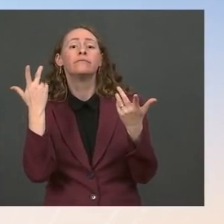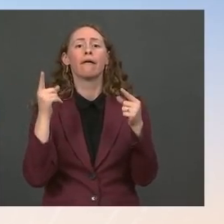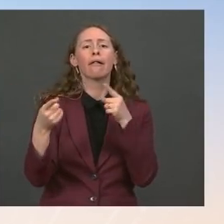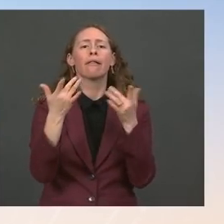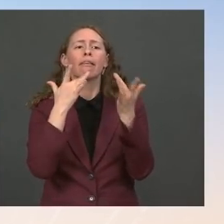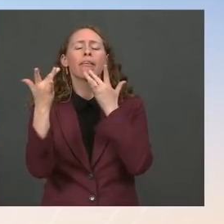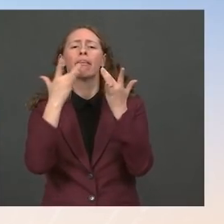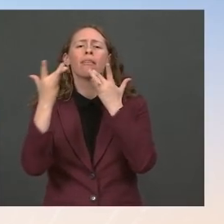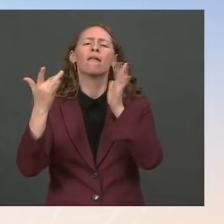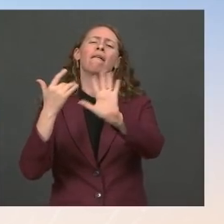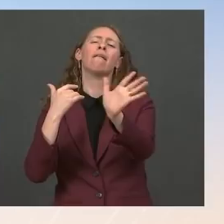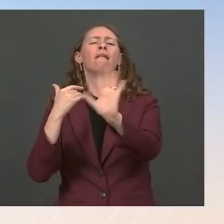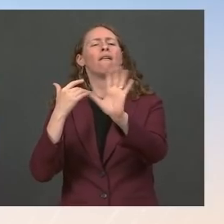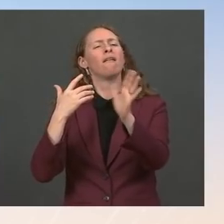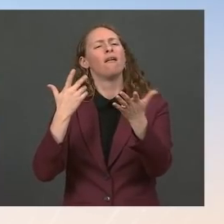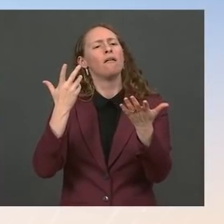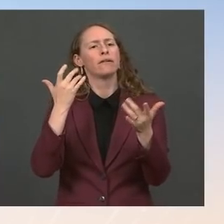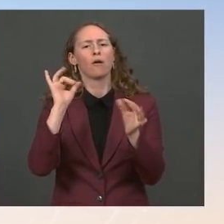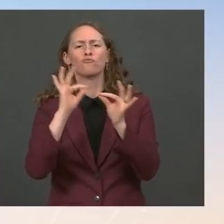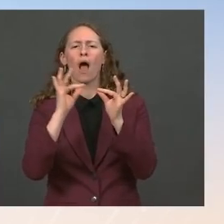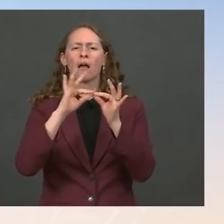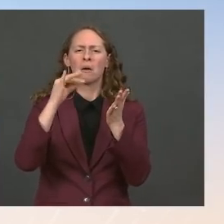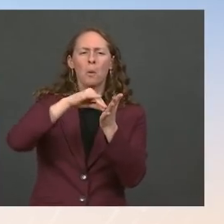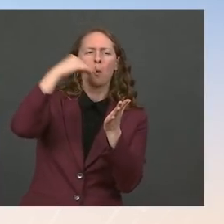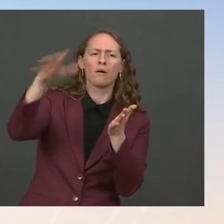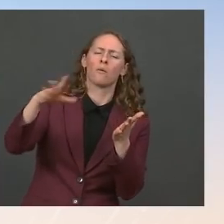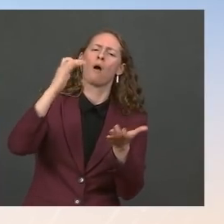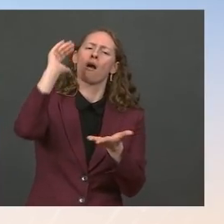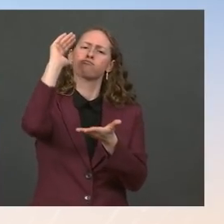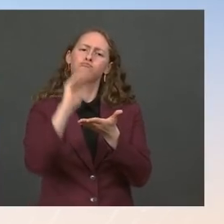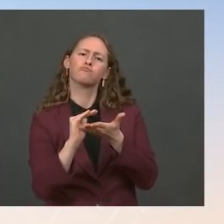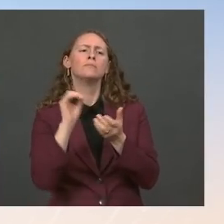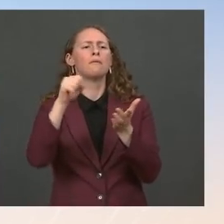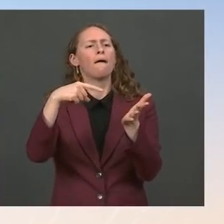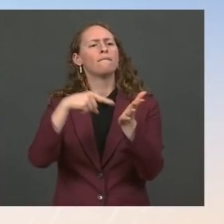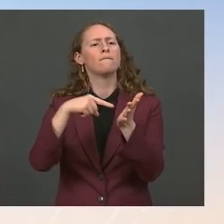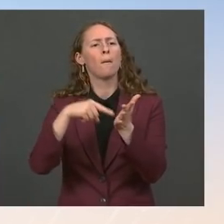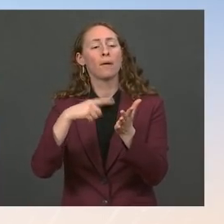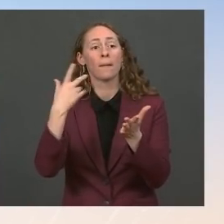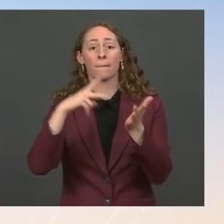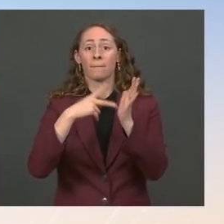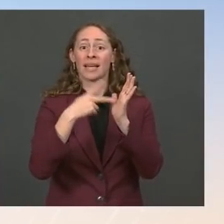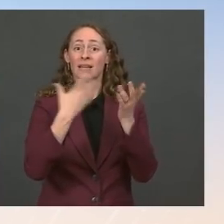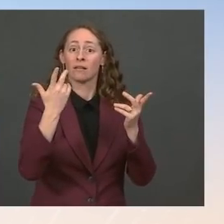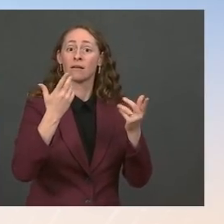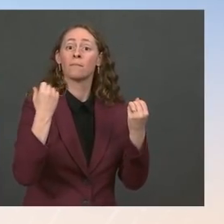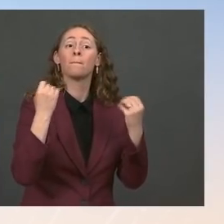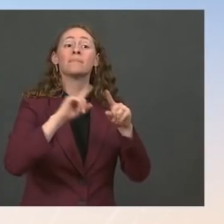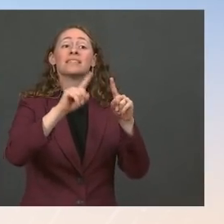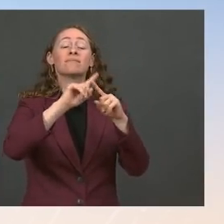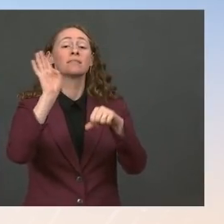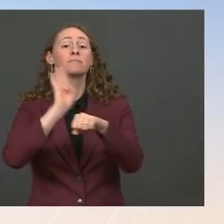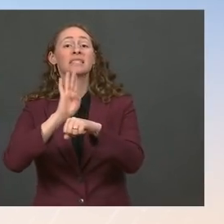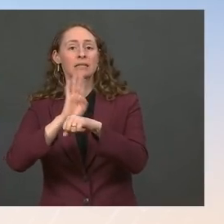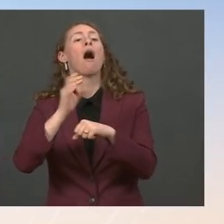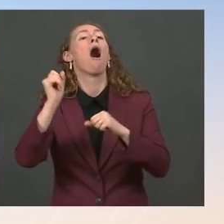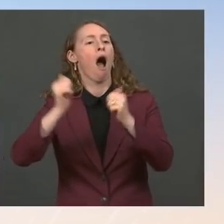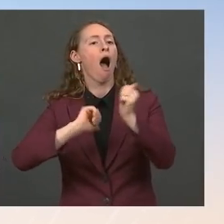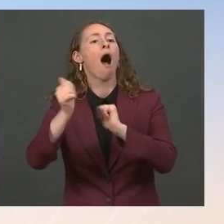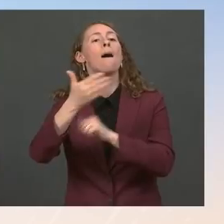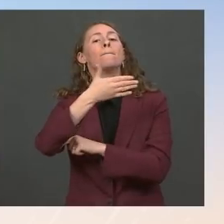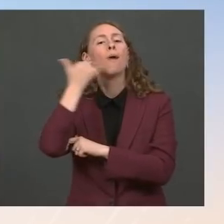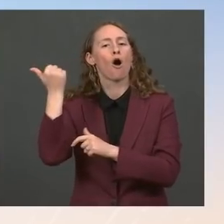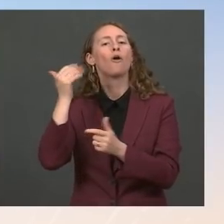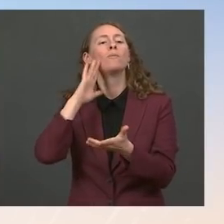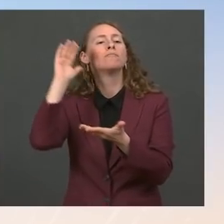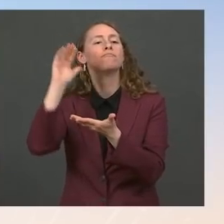that the rules will be finalized next year, and with increased competition, expect hearing aids to cost hundreds instead of thousands of dollars. Finally, just